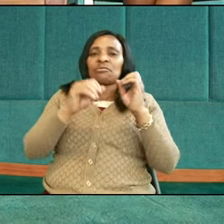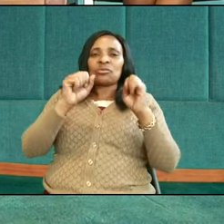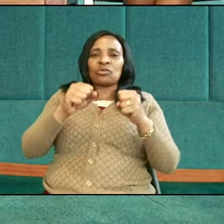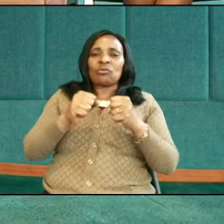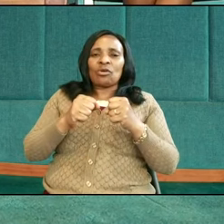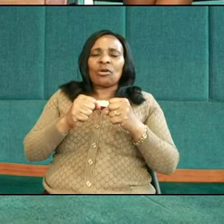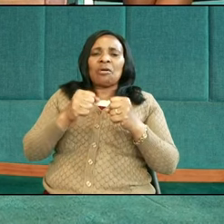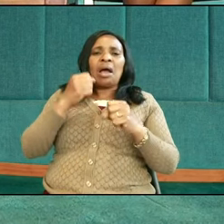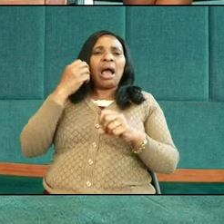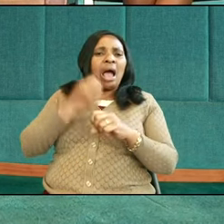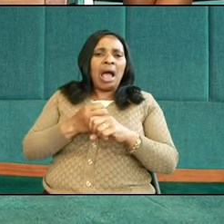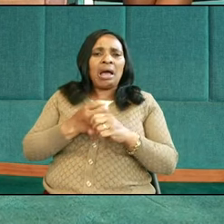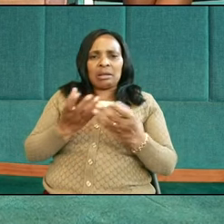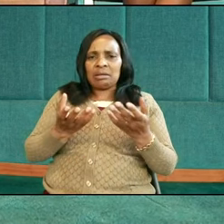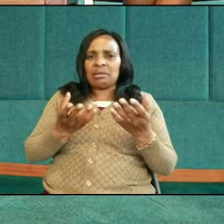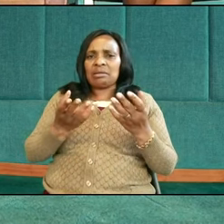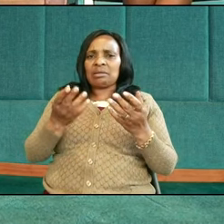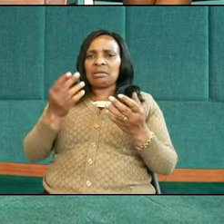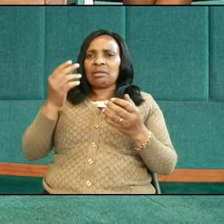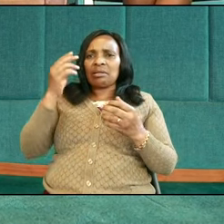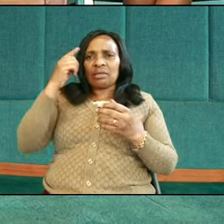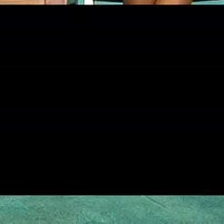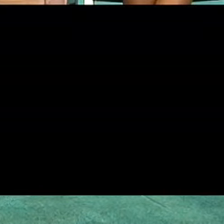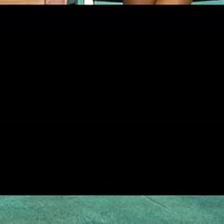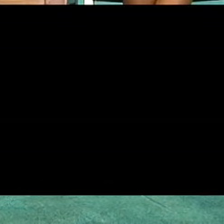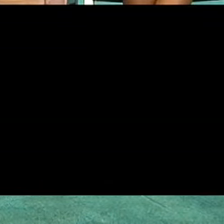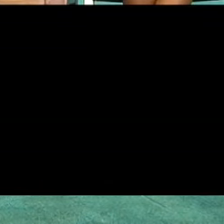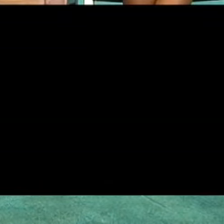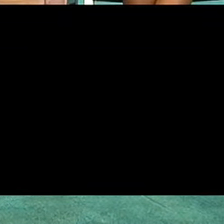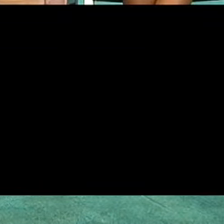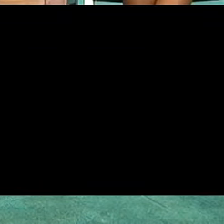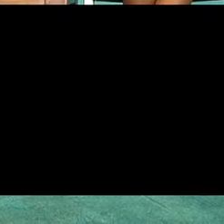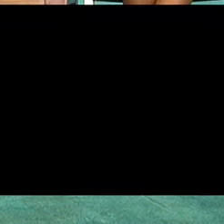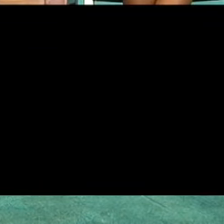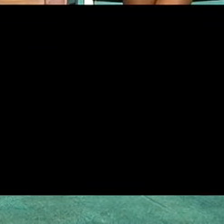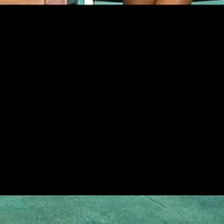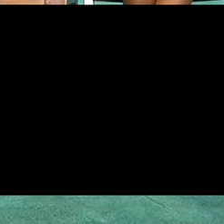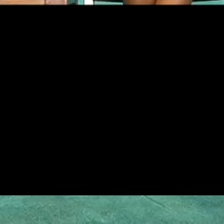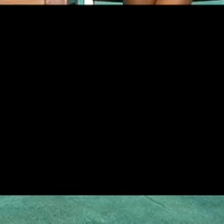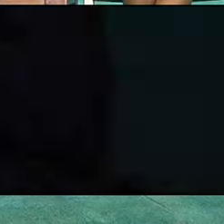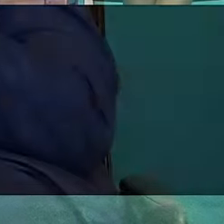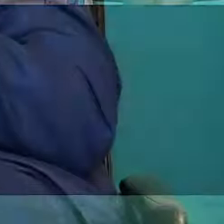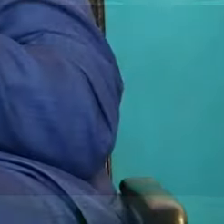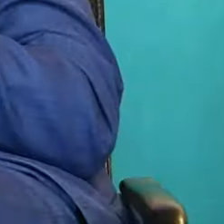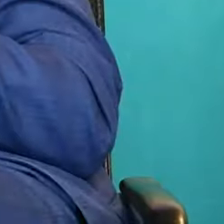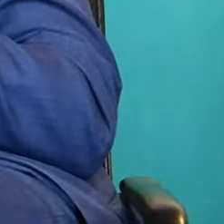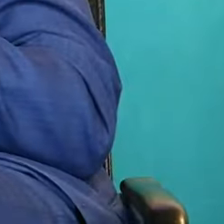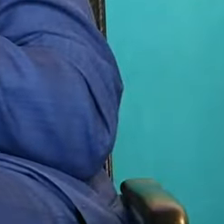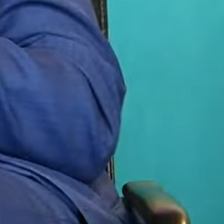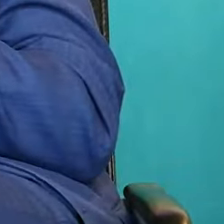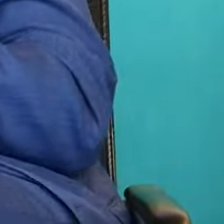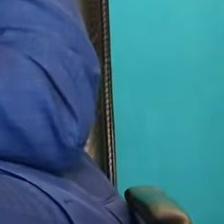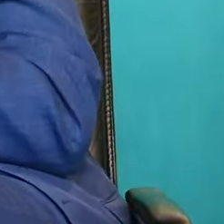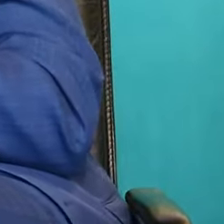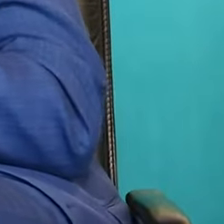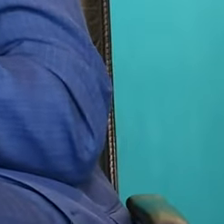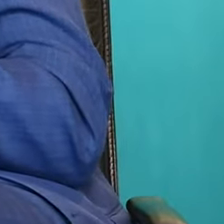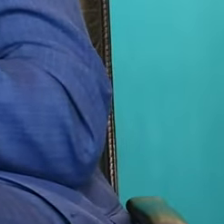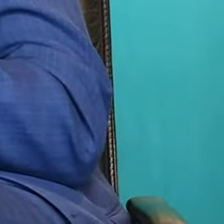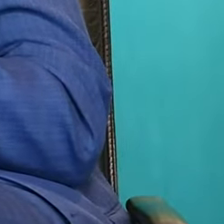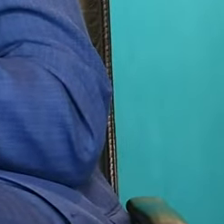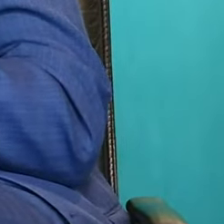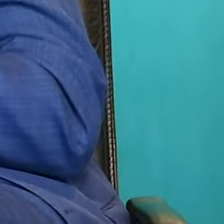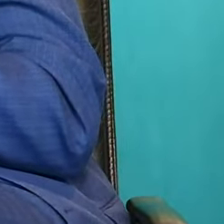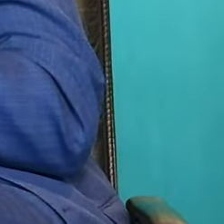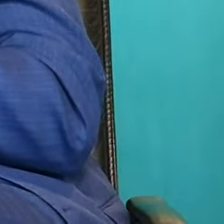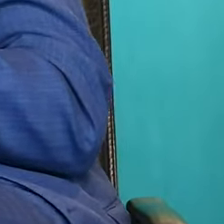It must have been tough. You just even think standing up to your parents is tough. Now you think about standing up to the prophets of